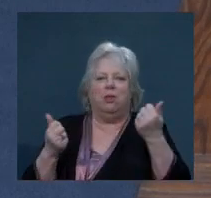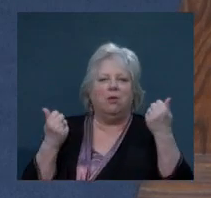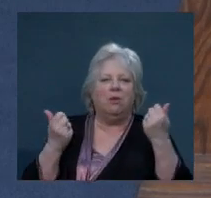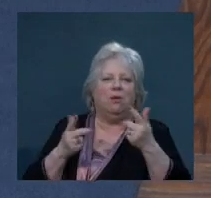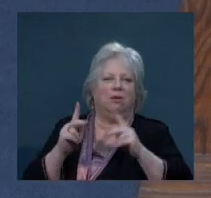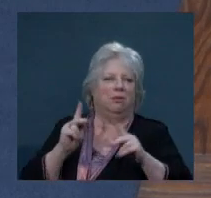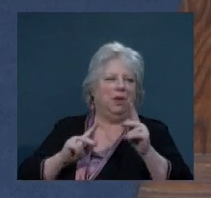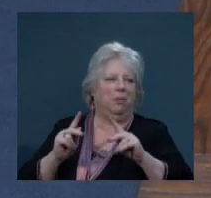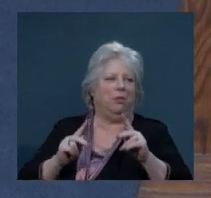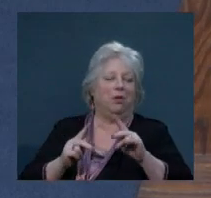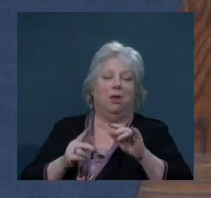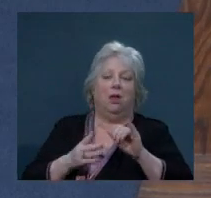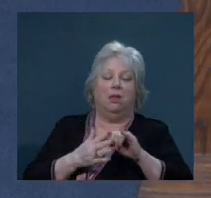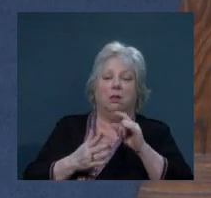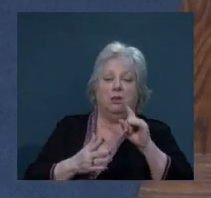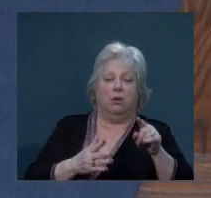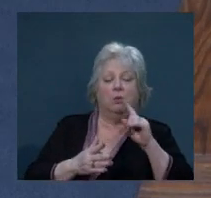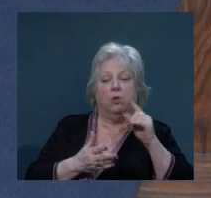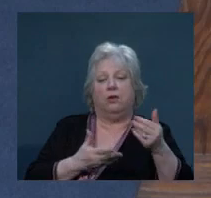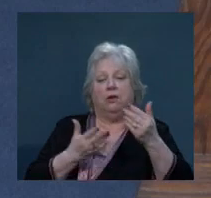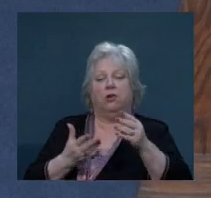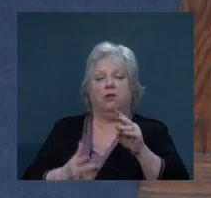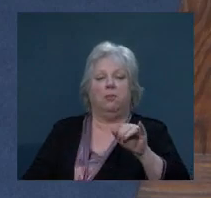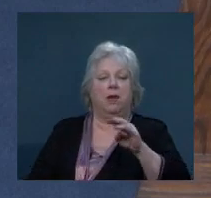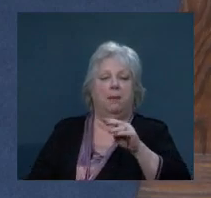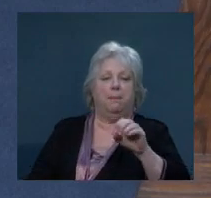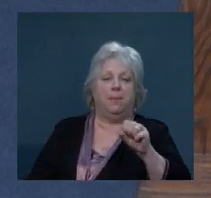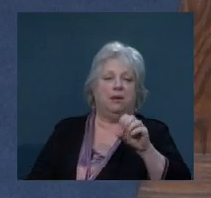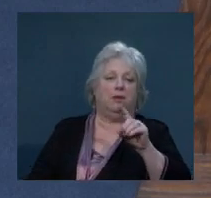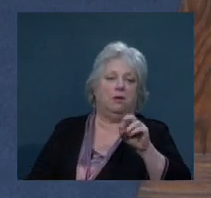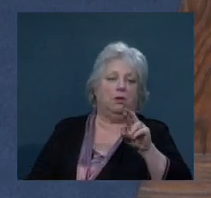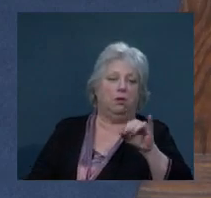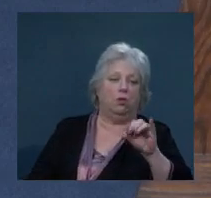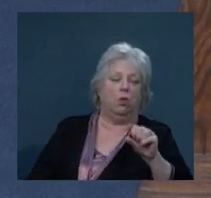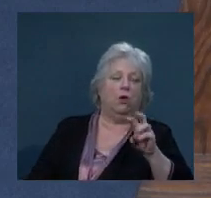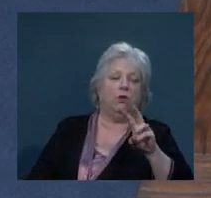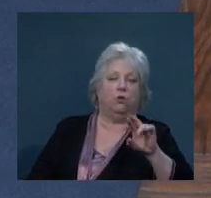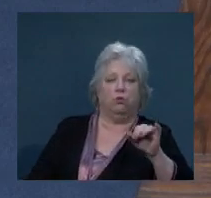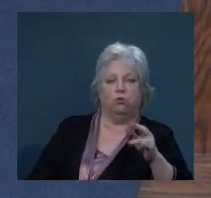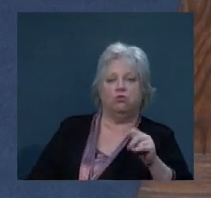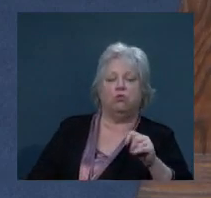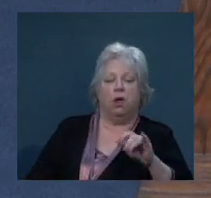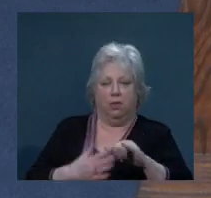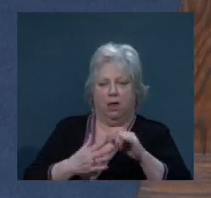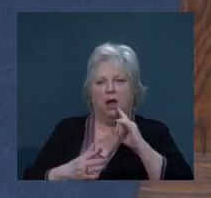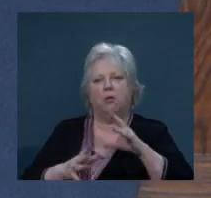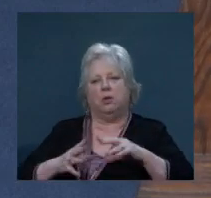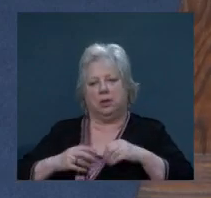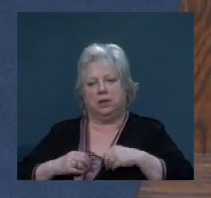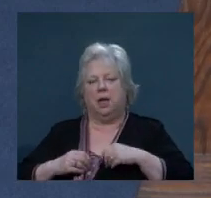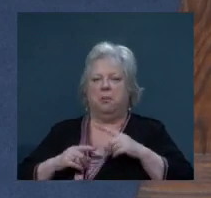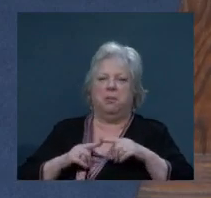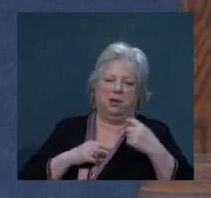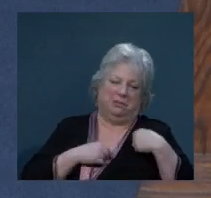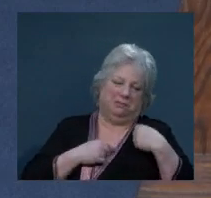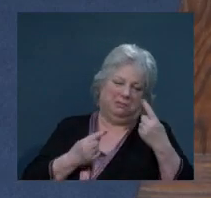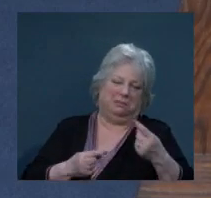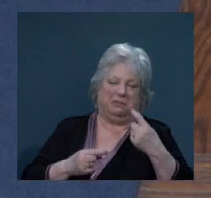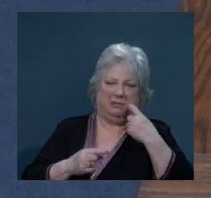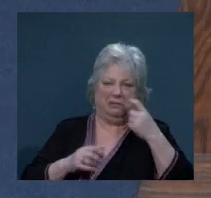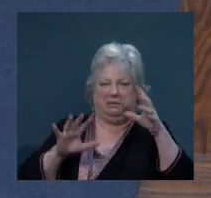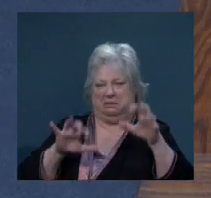were suggested by Ms. Doris Wright, which I'm going to implement. But the weather's been so rainy, and it's been